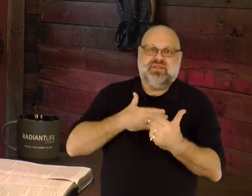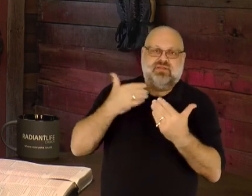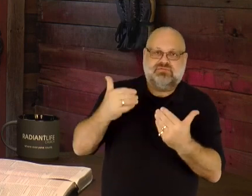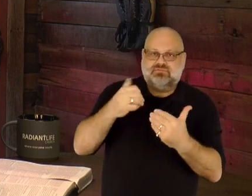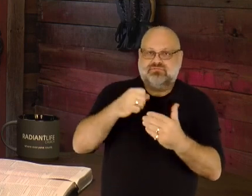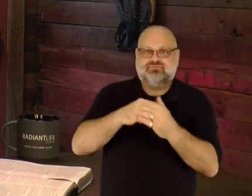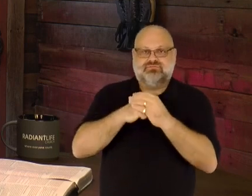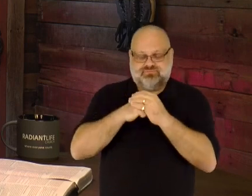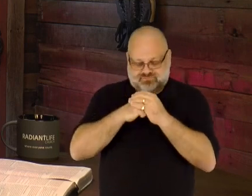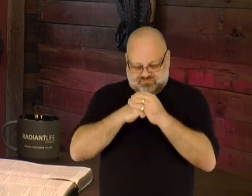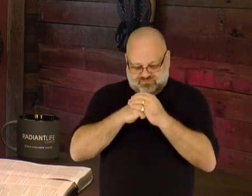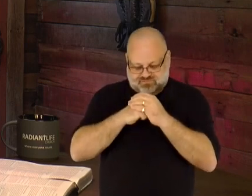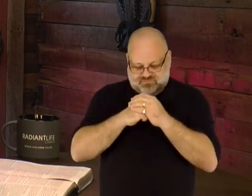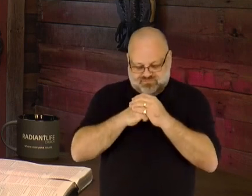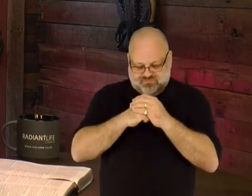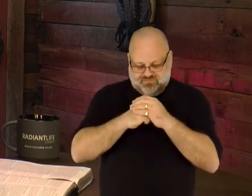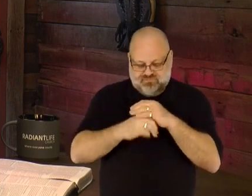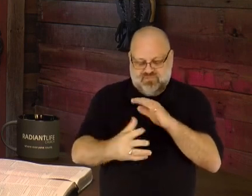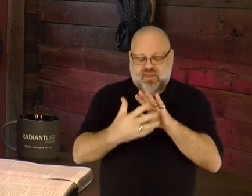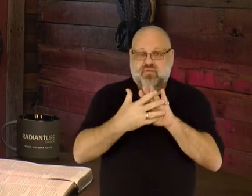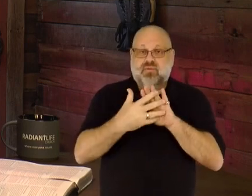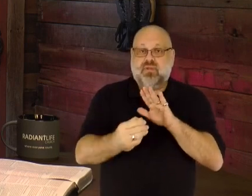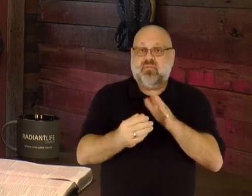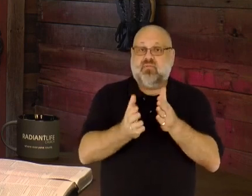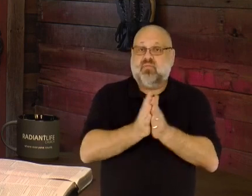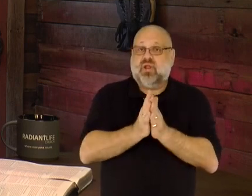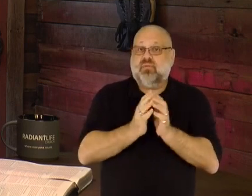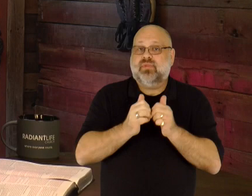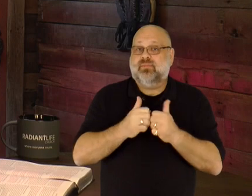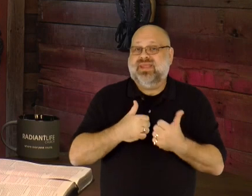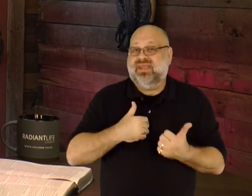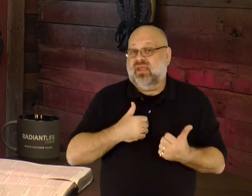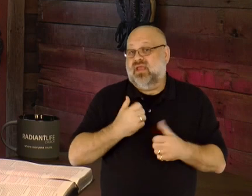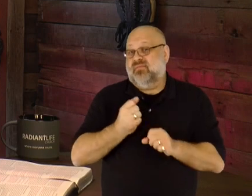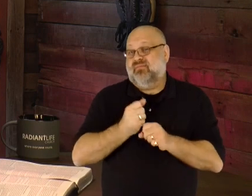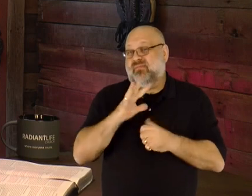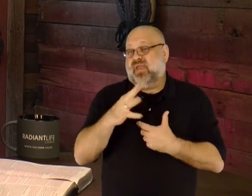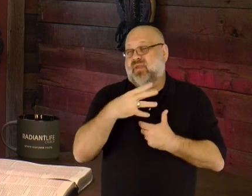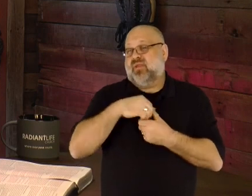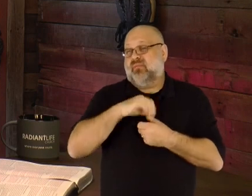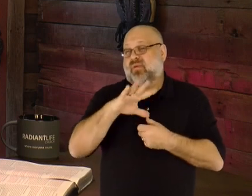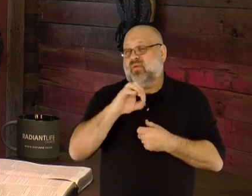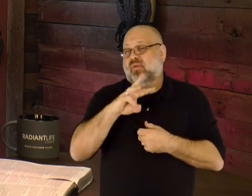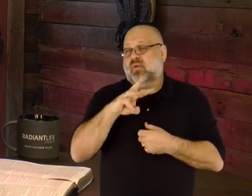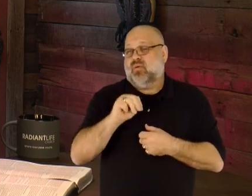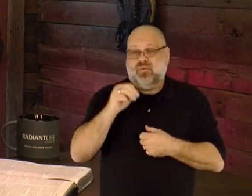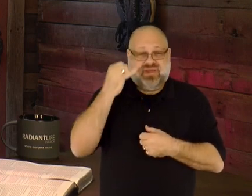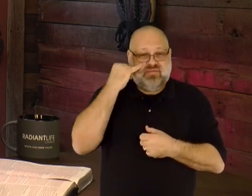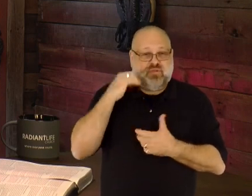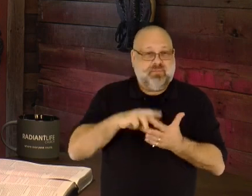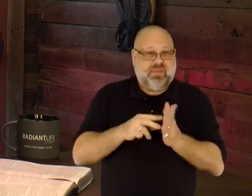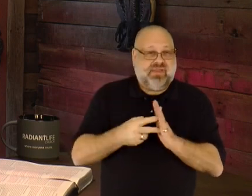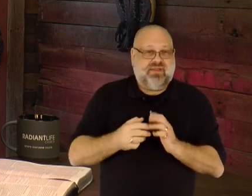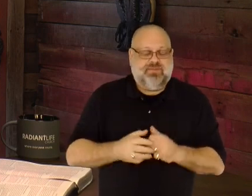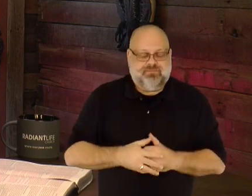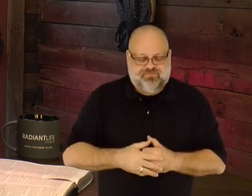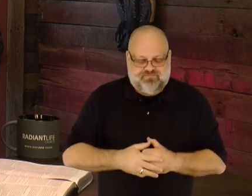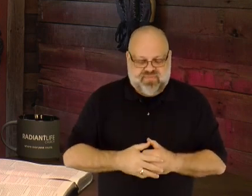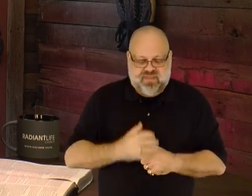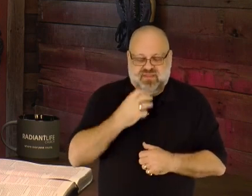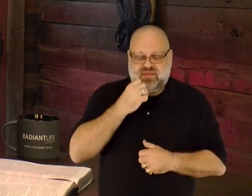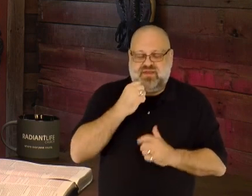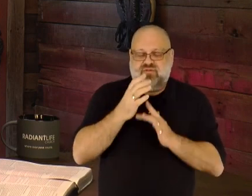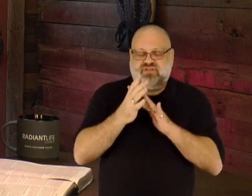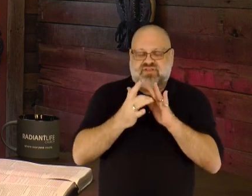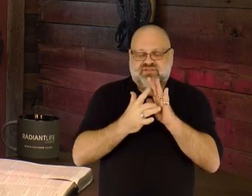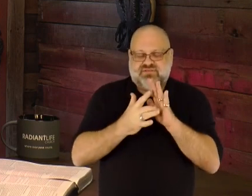bow your head. Close your eyes and repeat this simple prayer with me. You can make it your own if you mean it. Dear